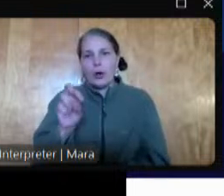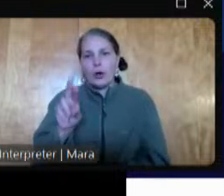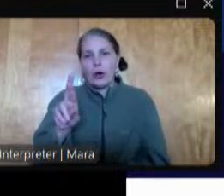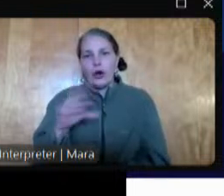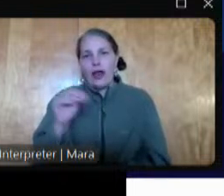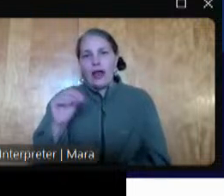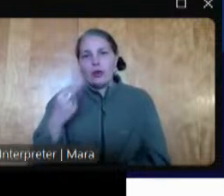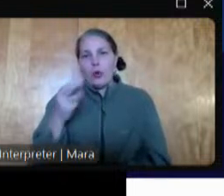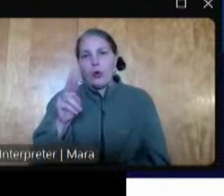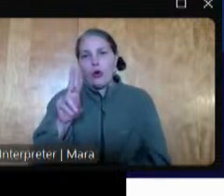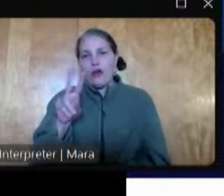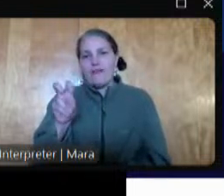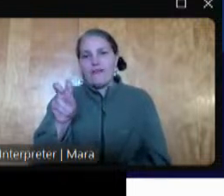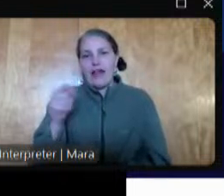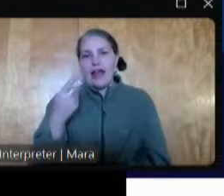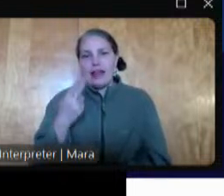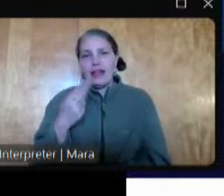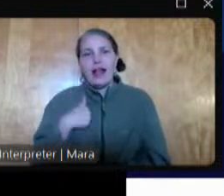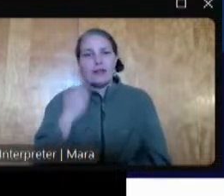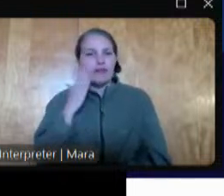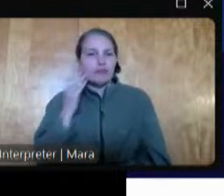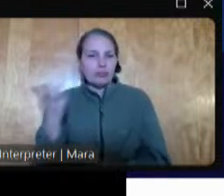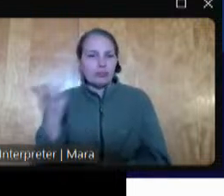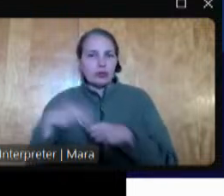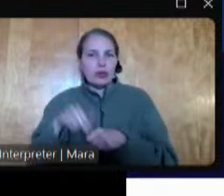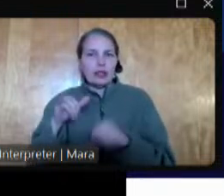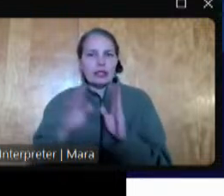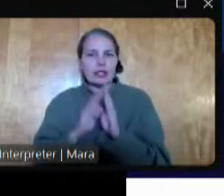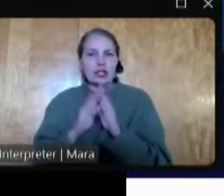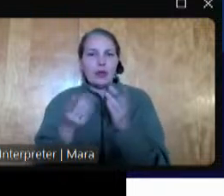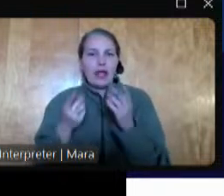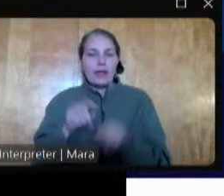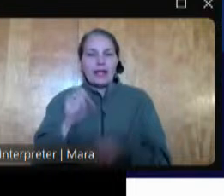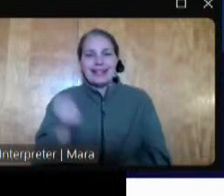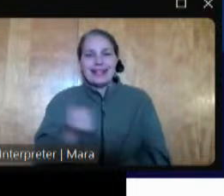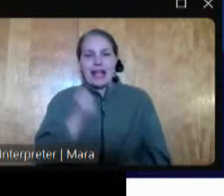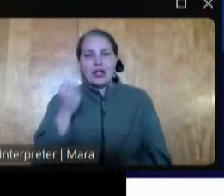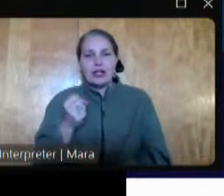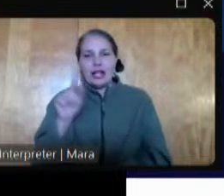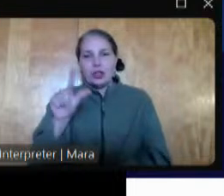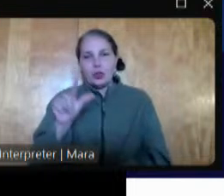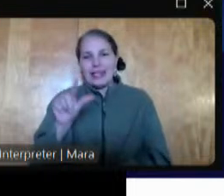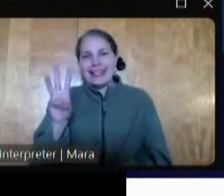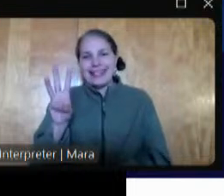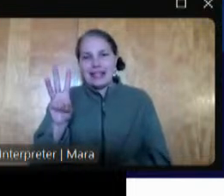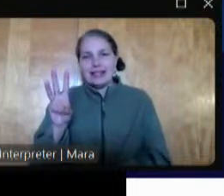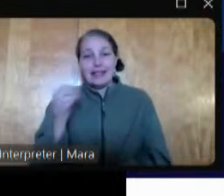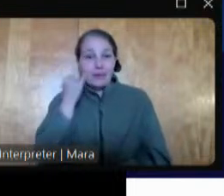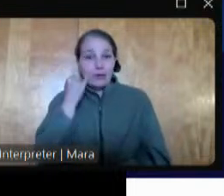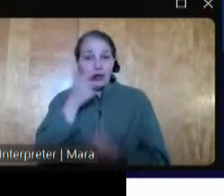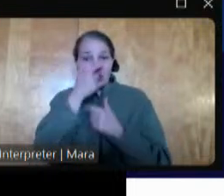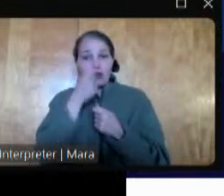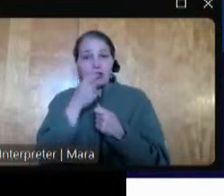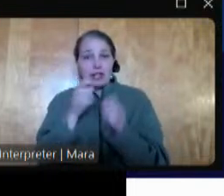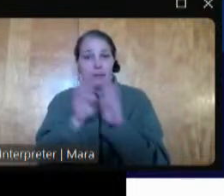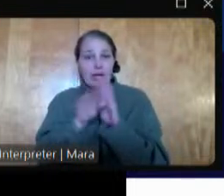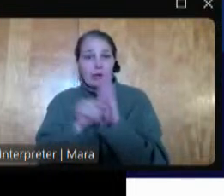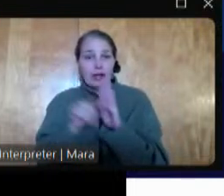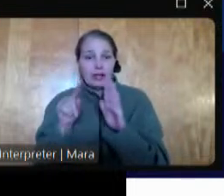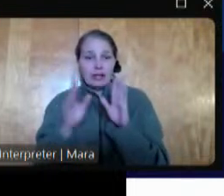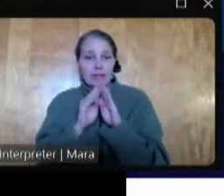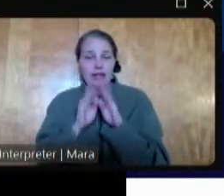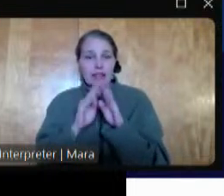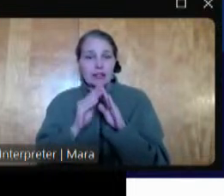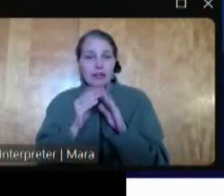this Saturday on the 26th. So for those of you who might be interested, just a little bit of background. The sessions are specifically designed to